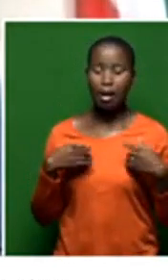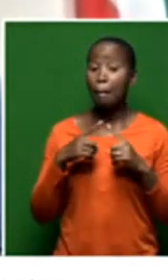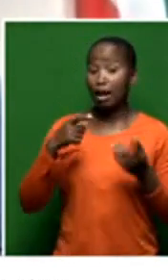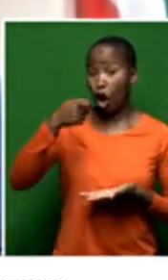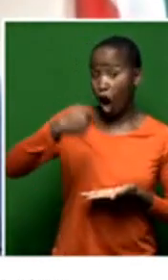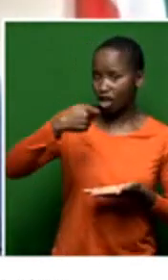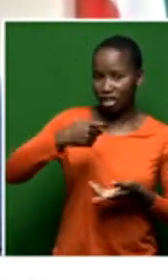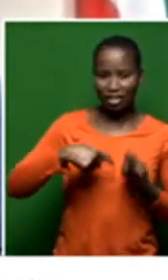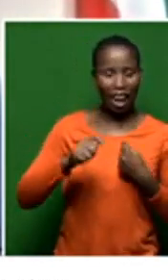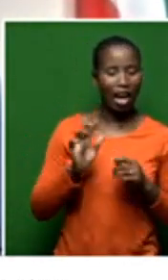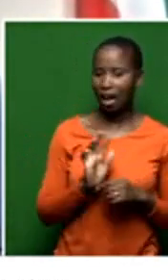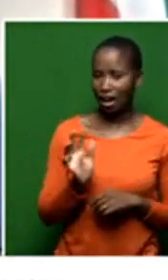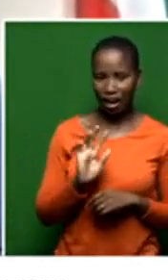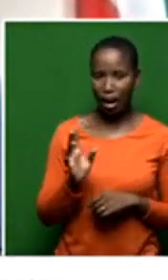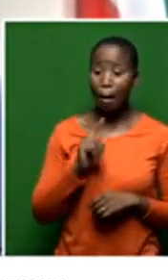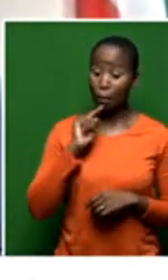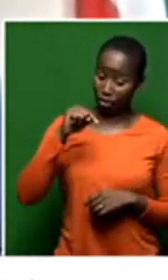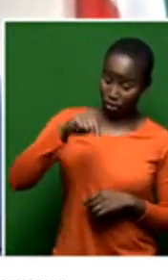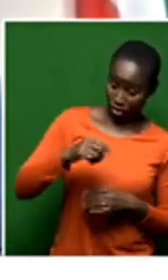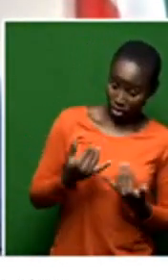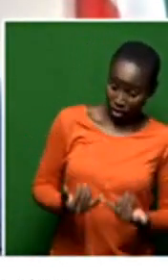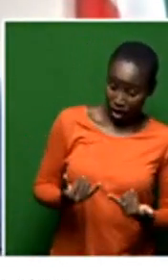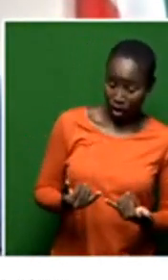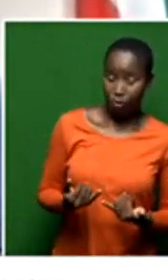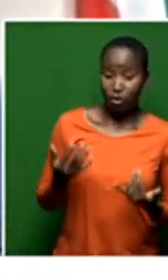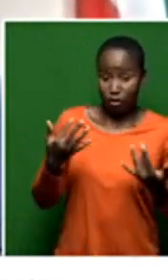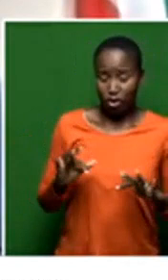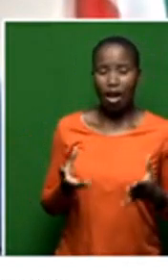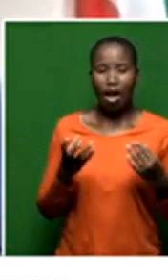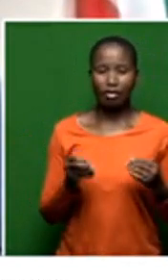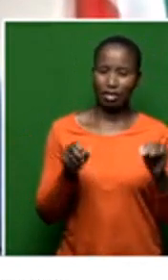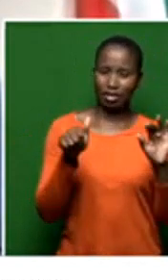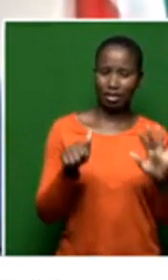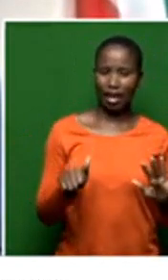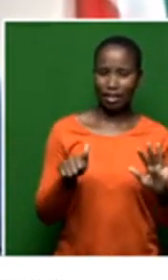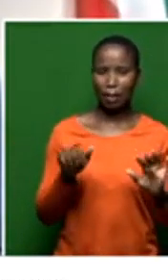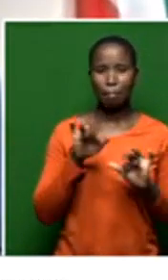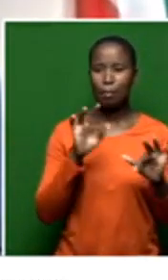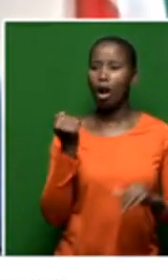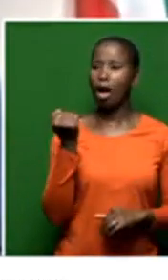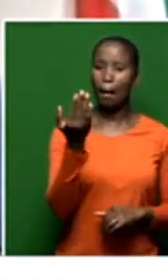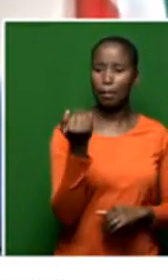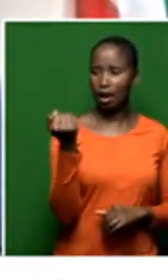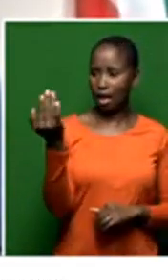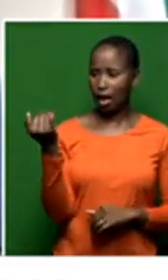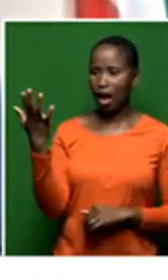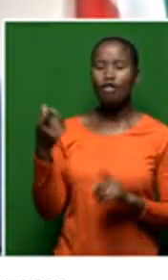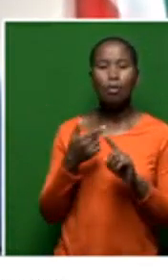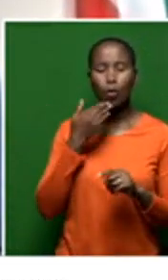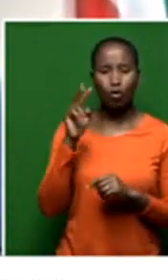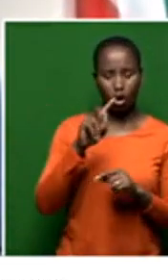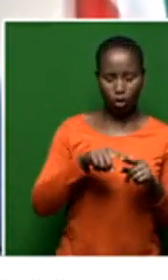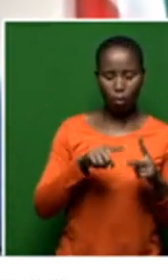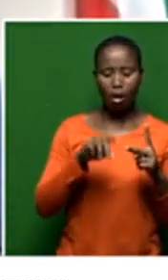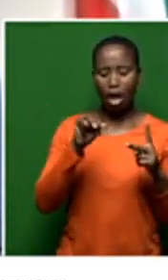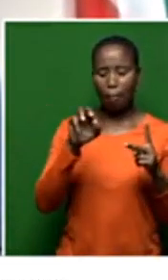auction. But this time around, because we have, as you have said, 6 applicants in this regard: Vodacom,